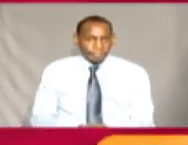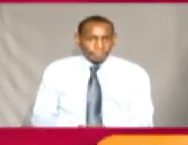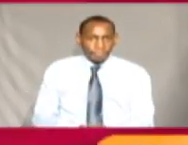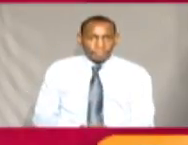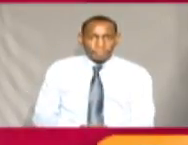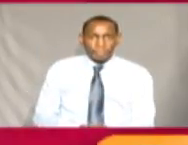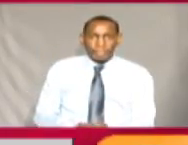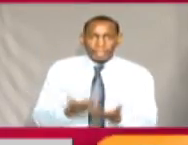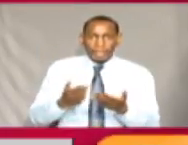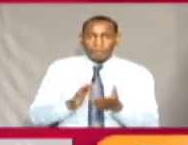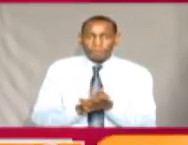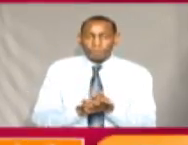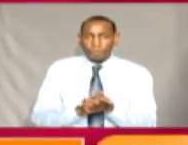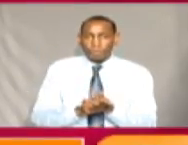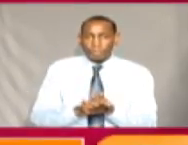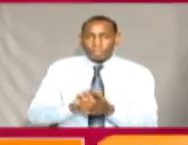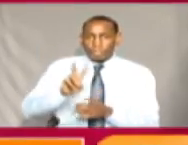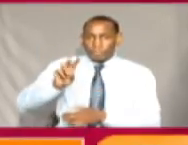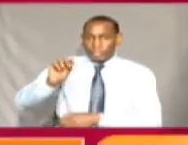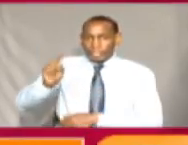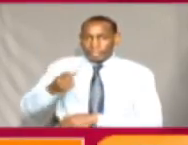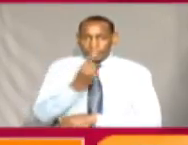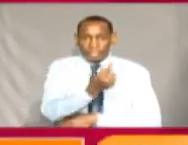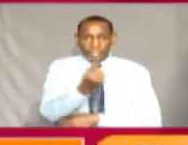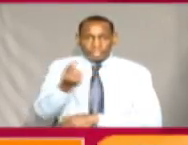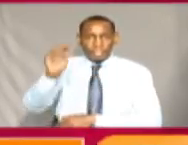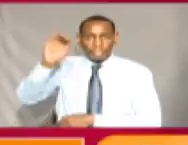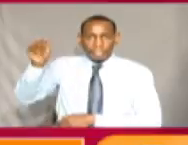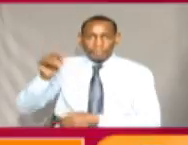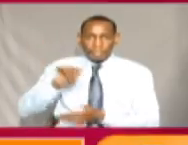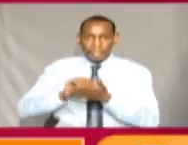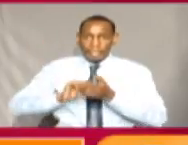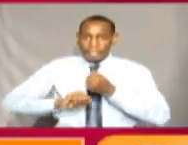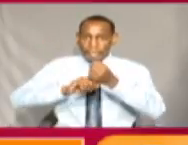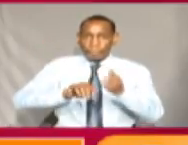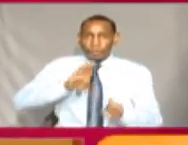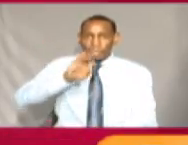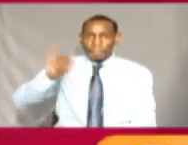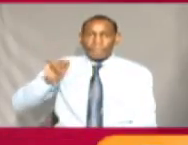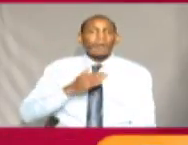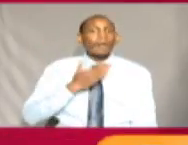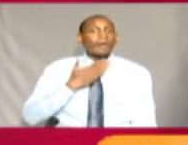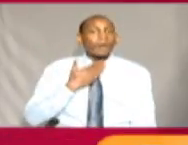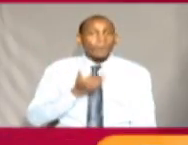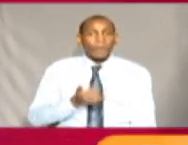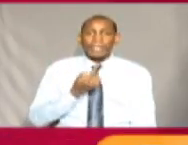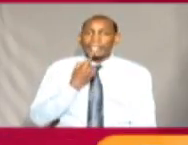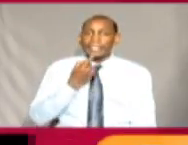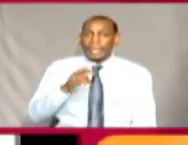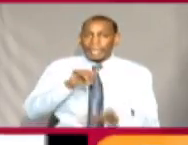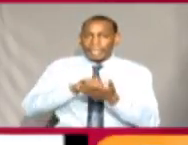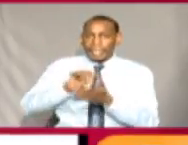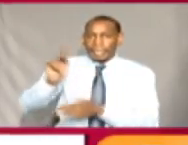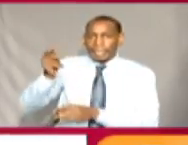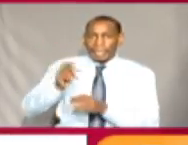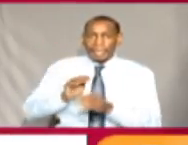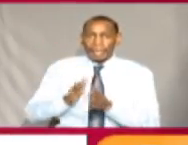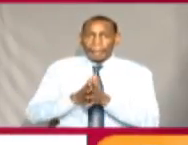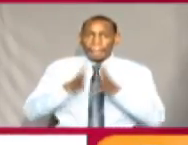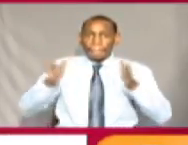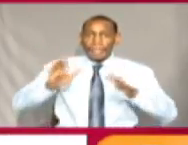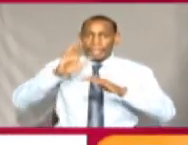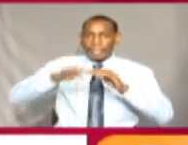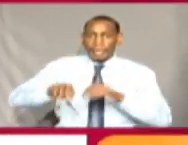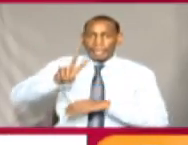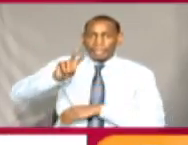wameanza kuita watu 20,000 kila county ati wana endorse BBI. We want to tell them that Kenya is bigger than